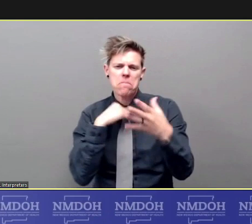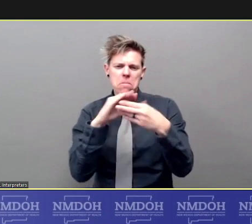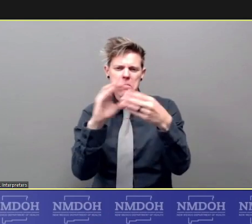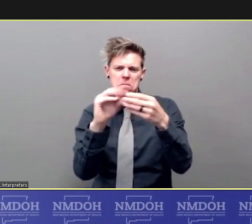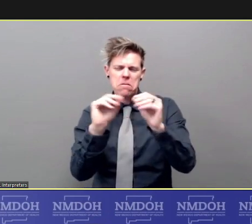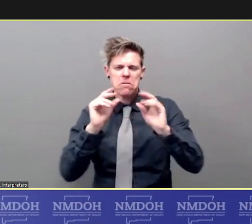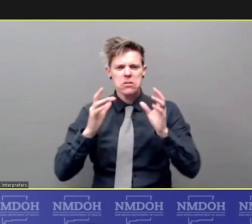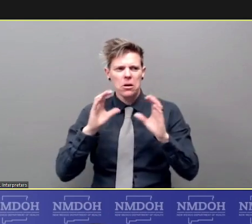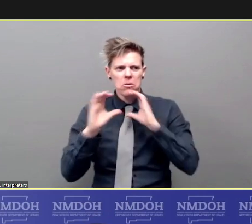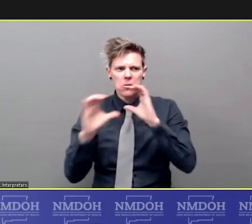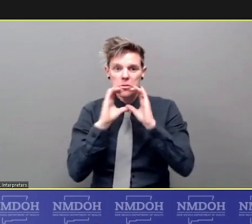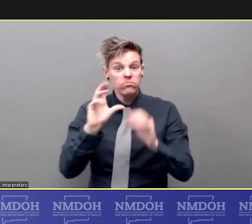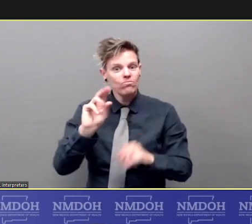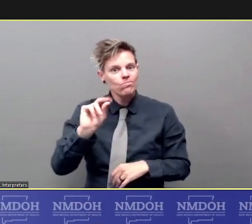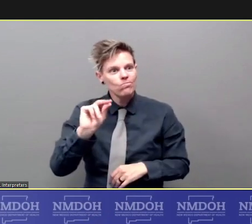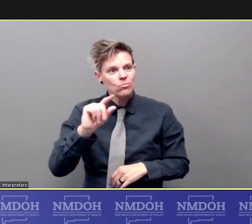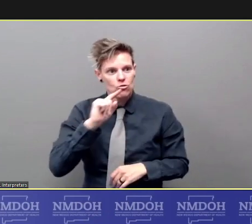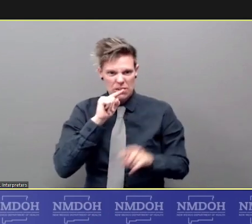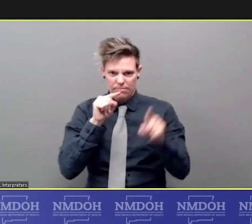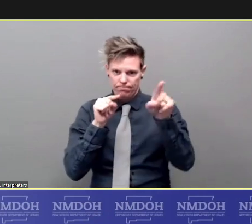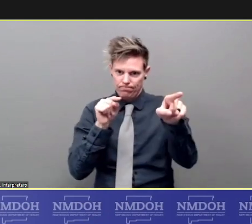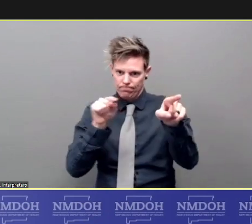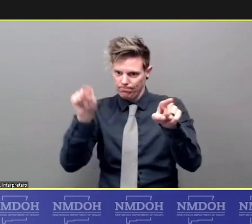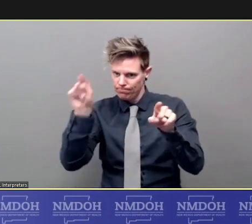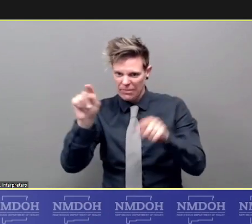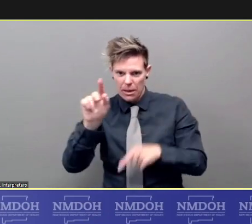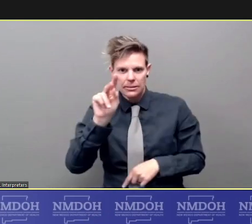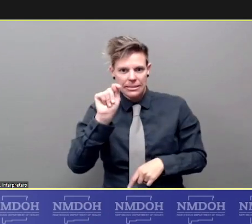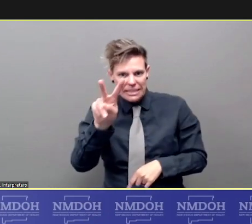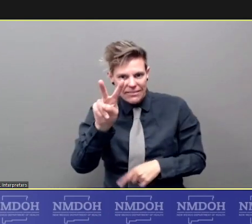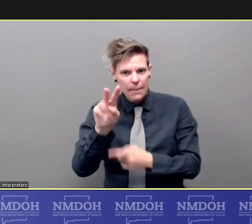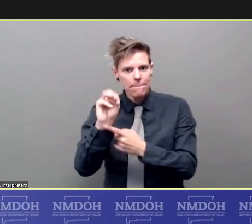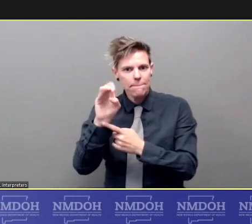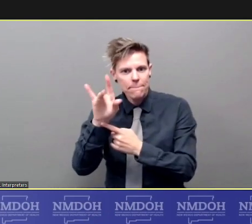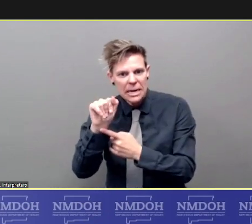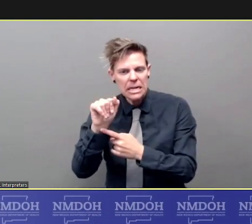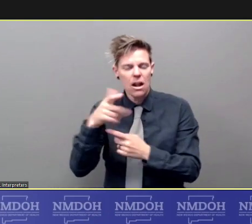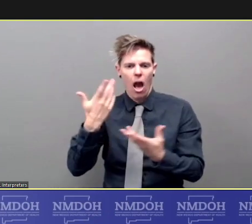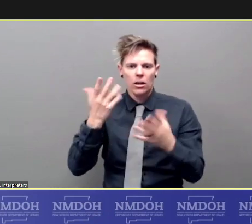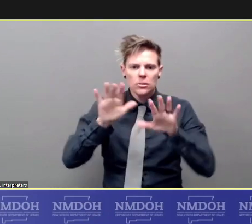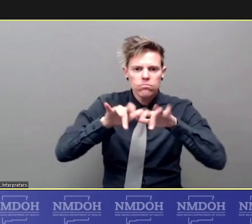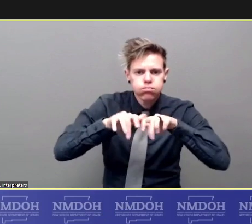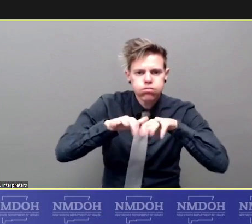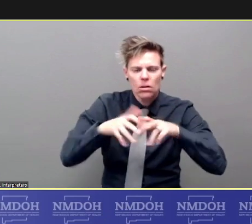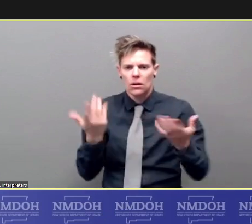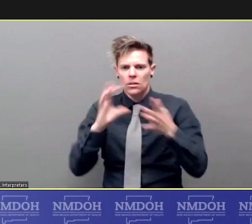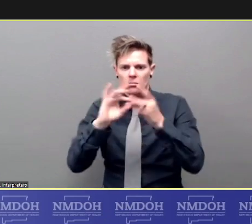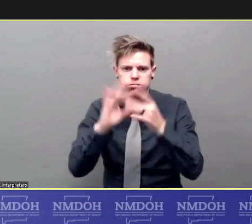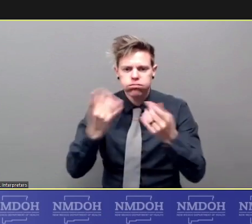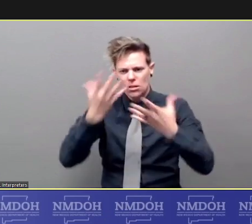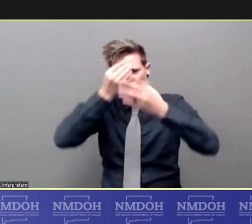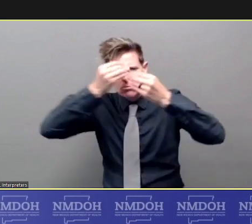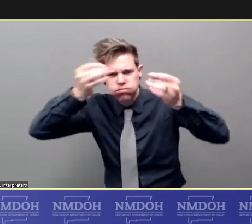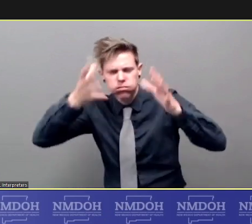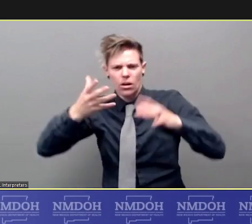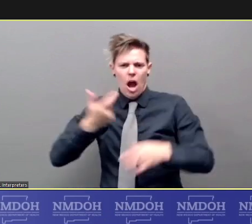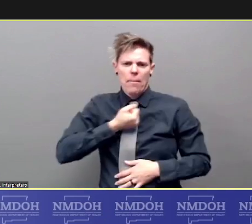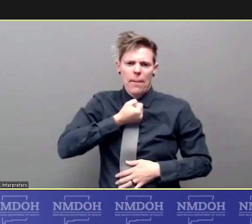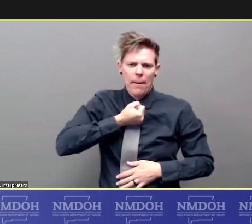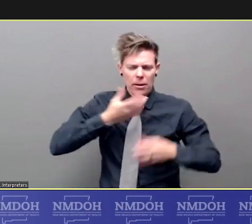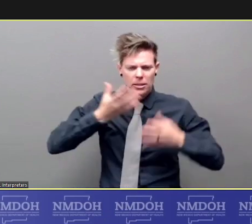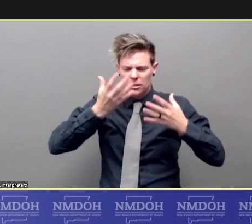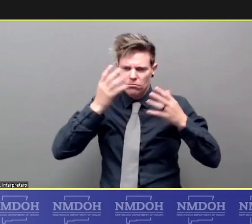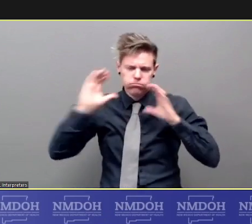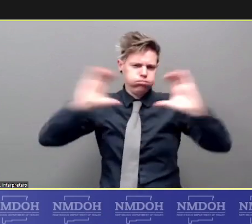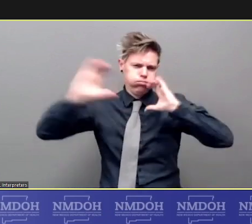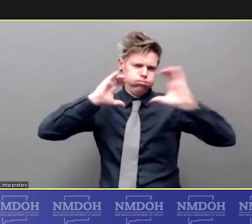our partners just did an unbelievable job of getting the word out. You know, communication probably is the #1